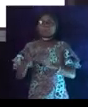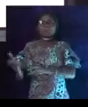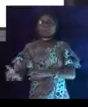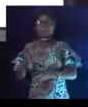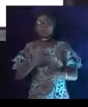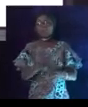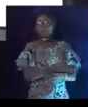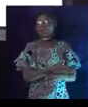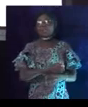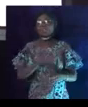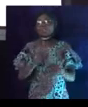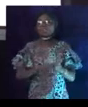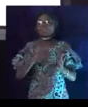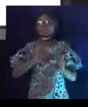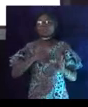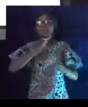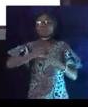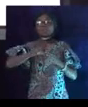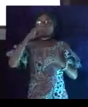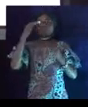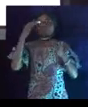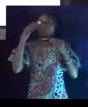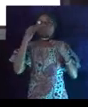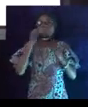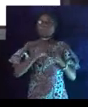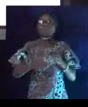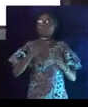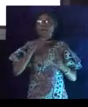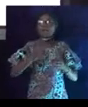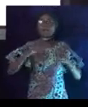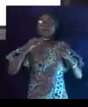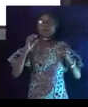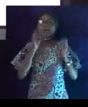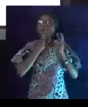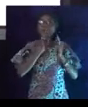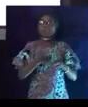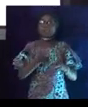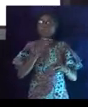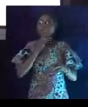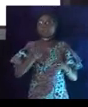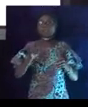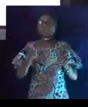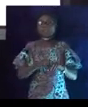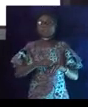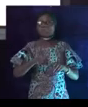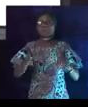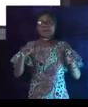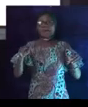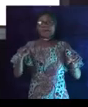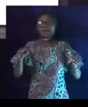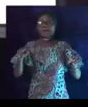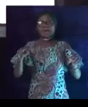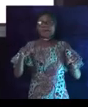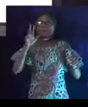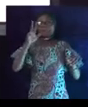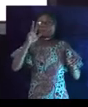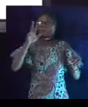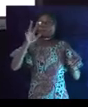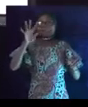I'm left with 7 degrees Celsius times 5. So 7 degrees Celsius times 5, 7 times 5 is 35